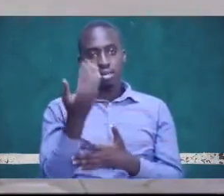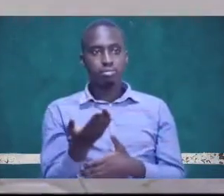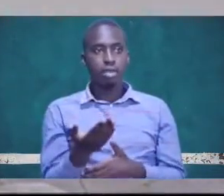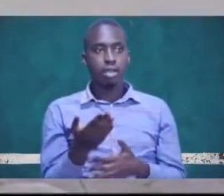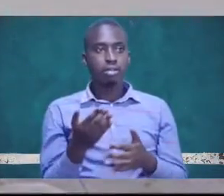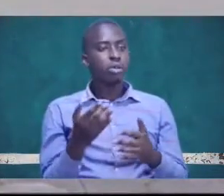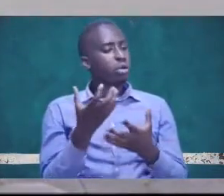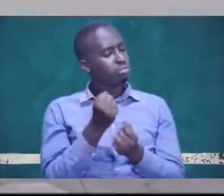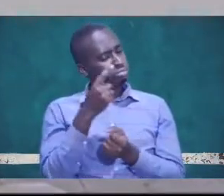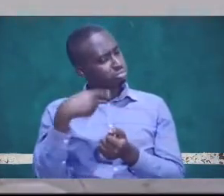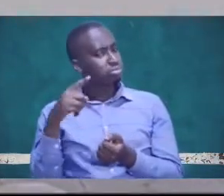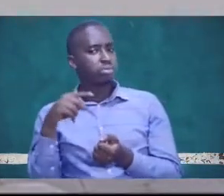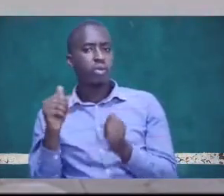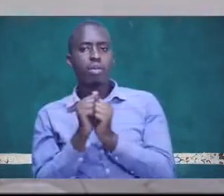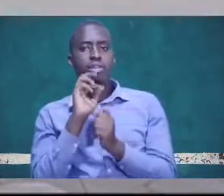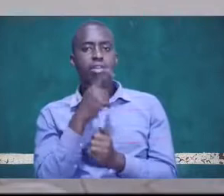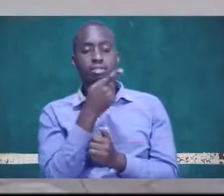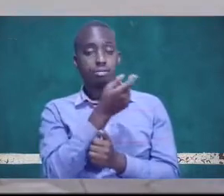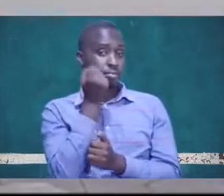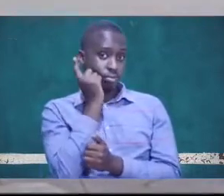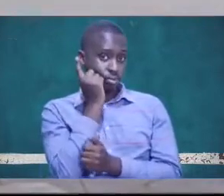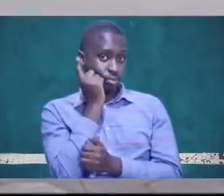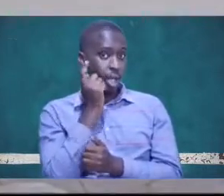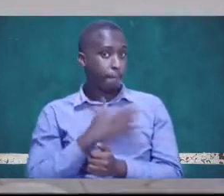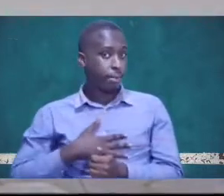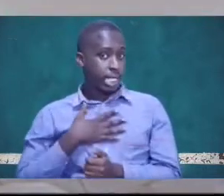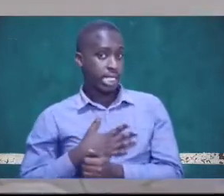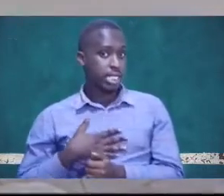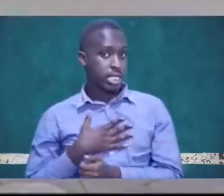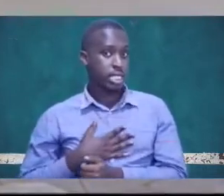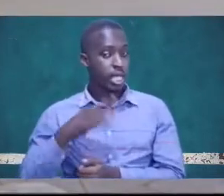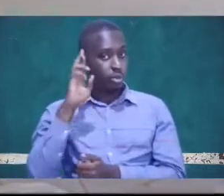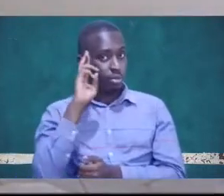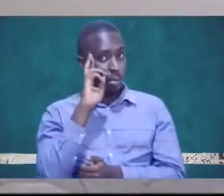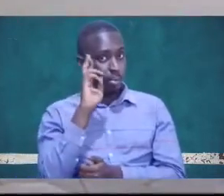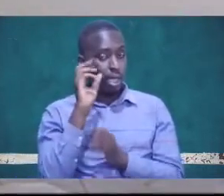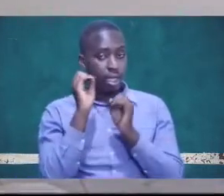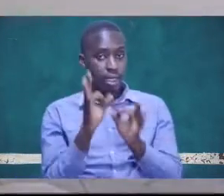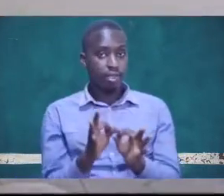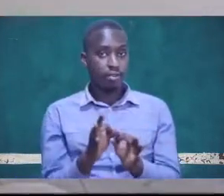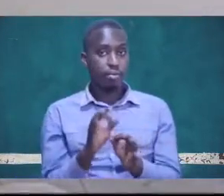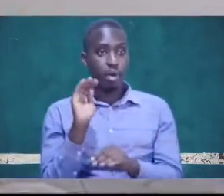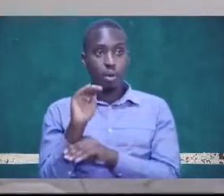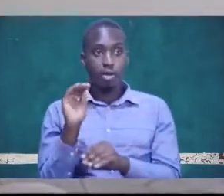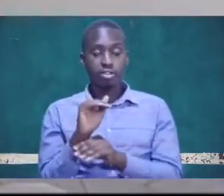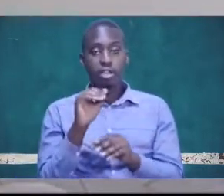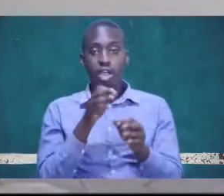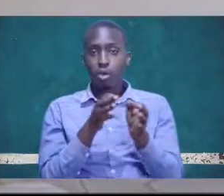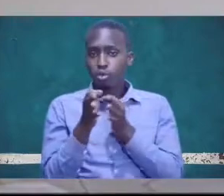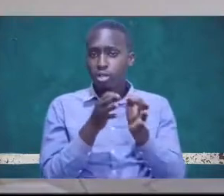correct with the answer here. Do you understand that? Please remember when you are being asked now to explain